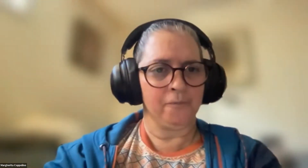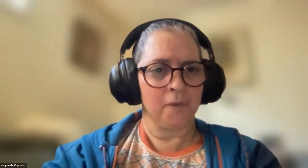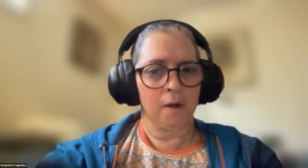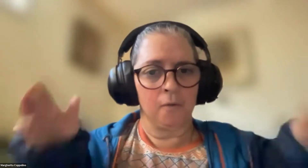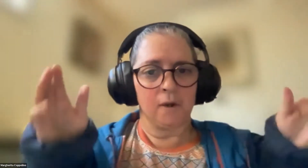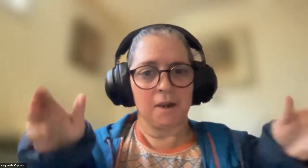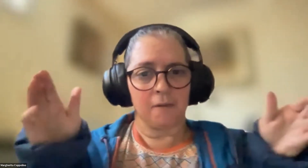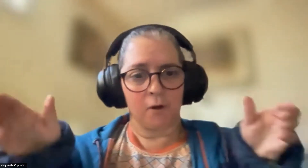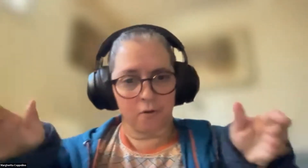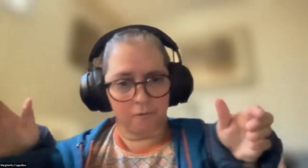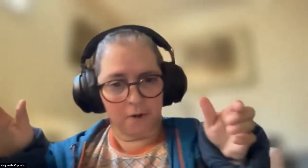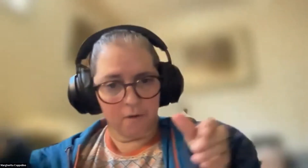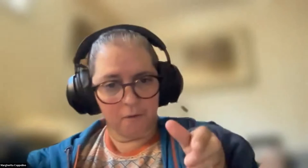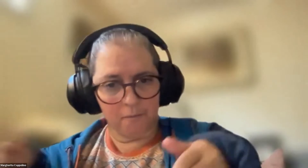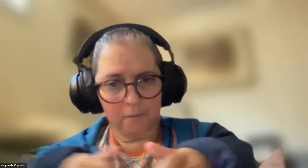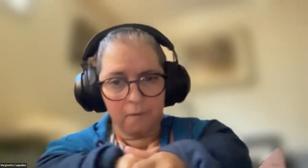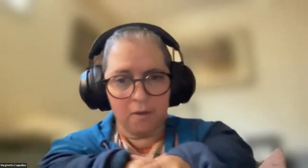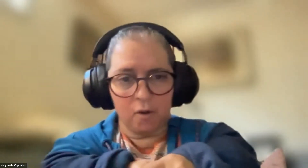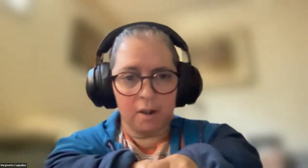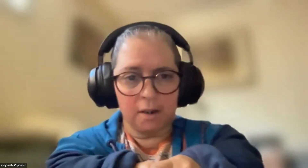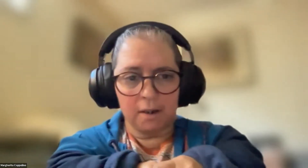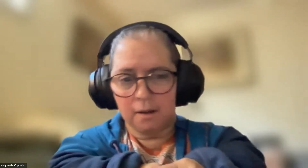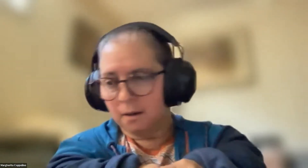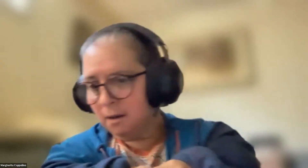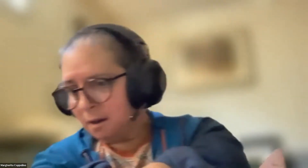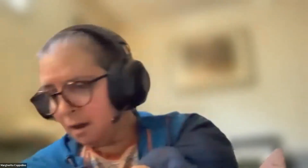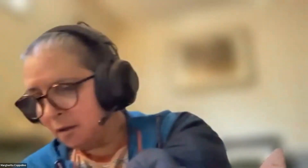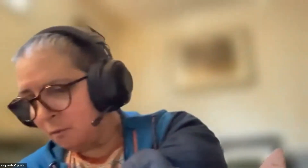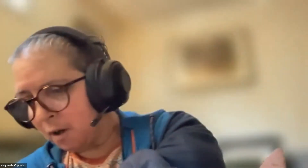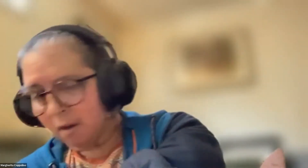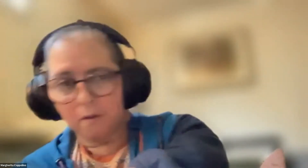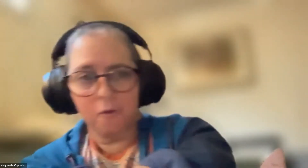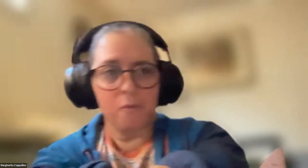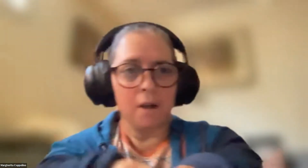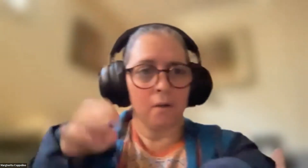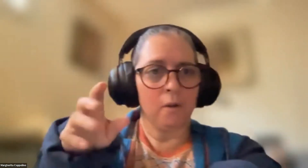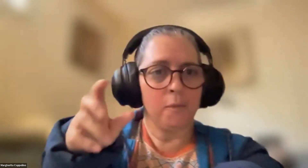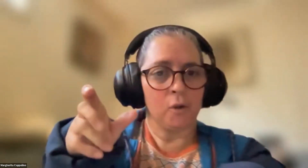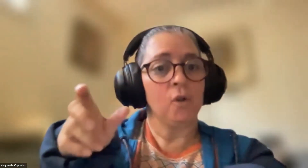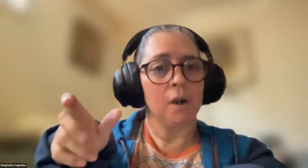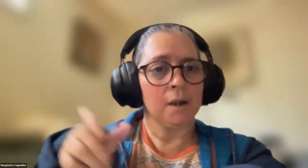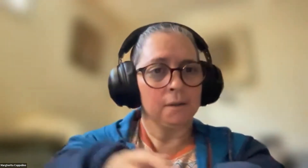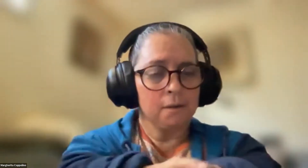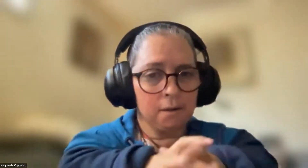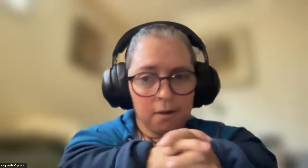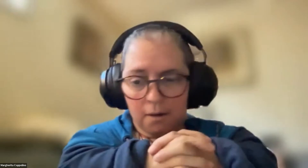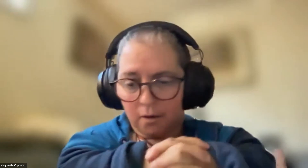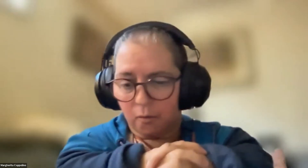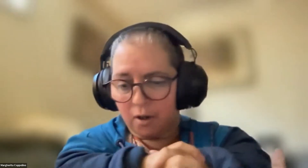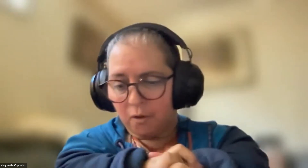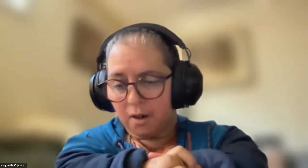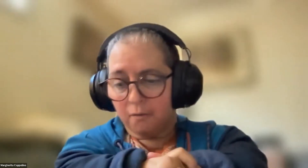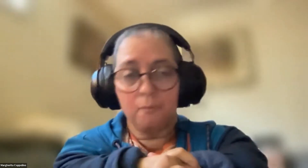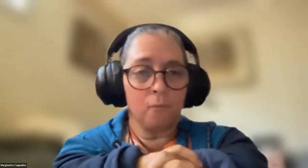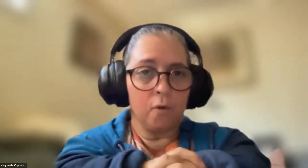people, so we're going to take photos of each of them, if that's okay. And then we're going to go for a break a little bit early so